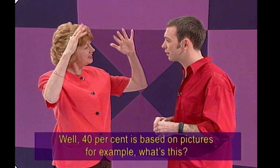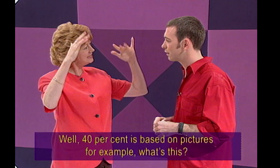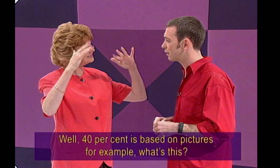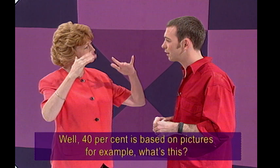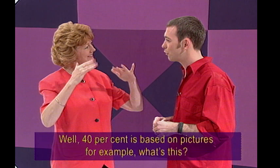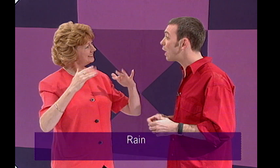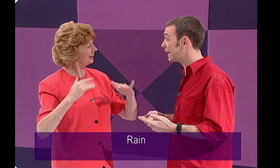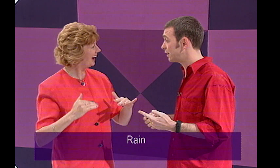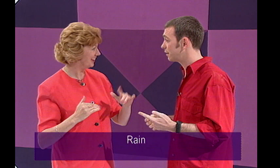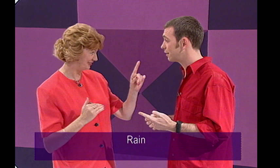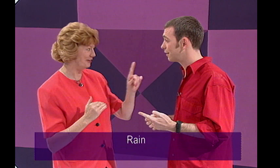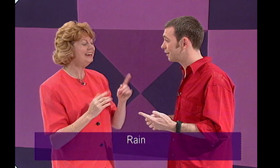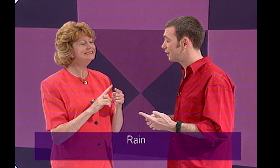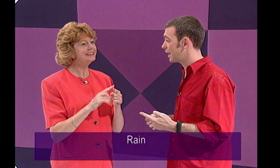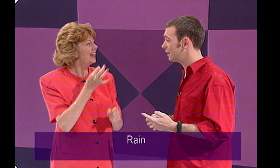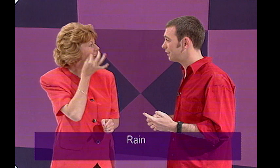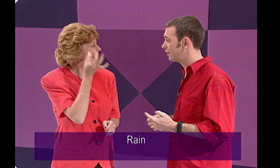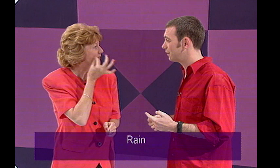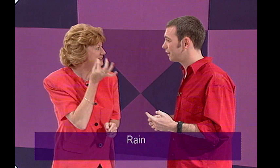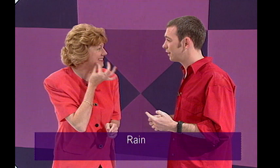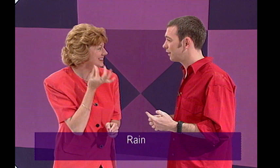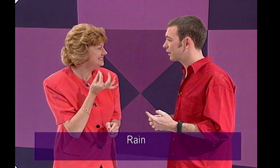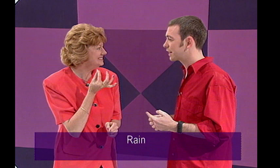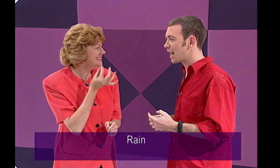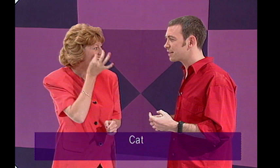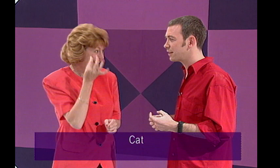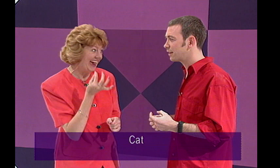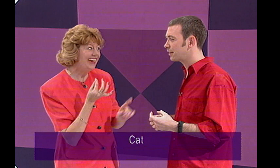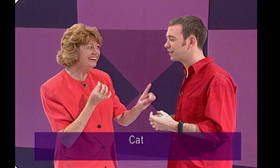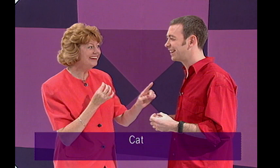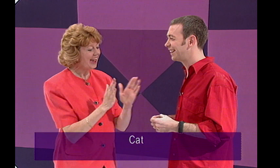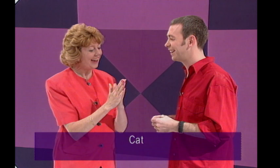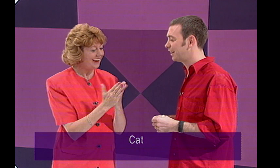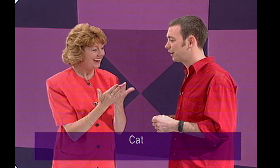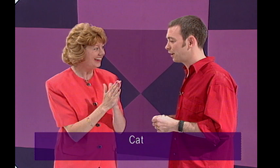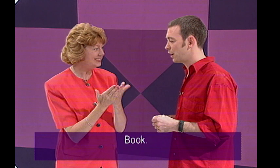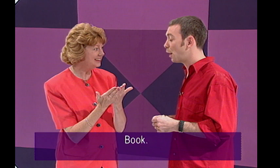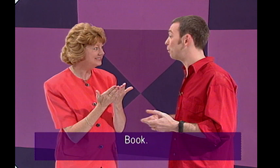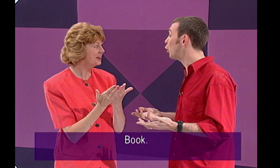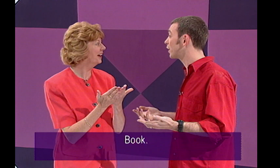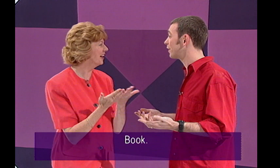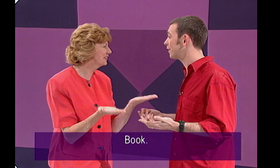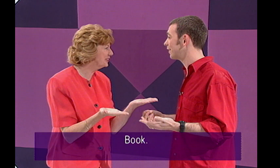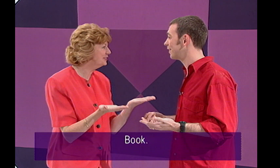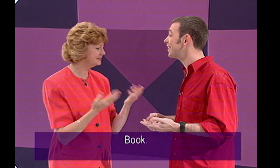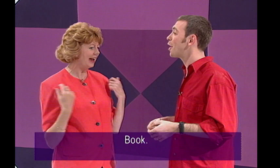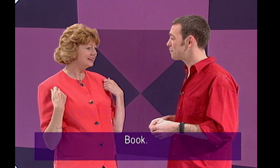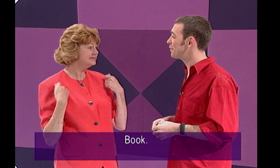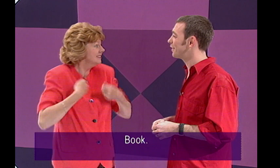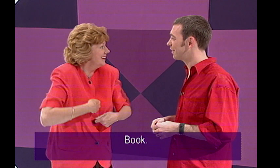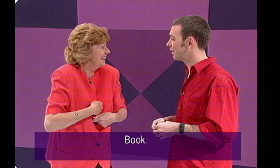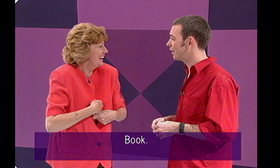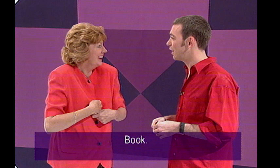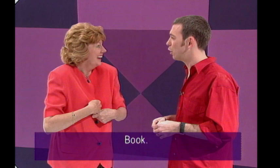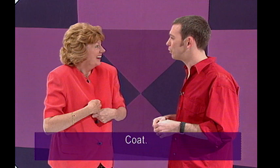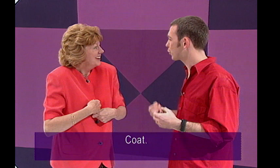what, what's this? Rain. Right? Yeah. What's this? Cat? Yeah. A book? Of course. A